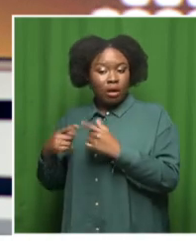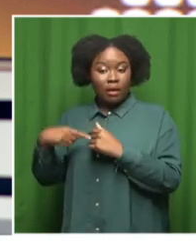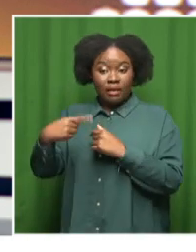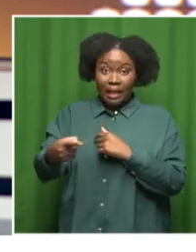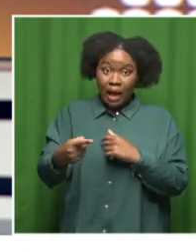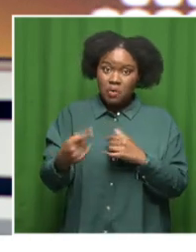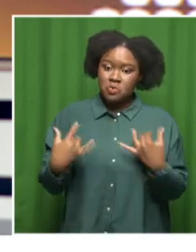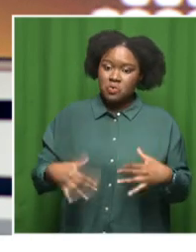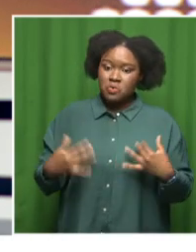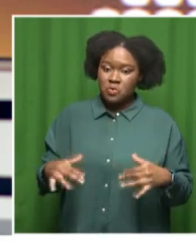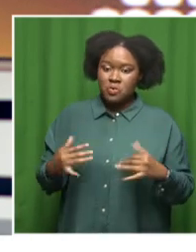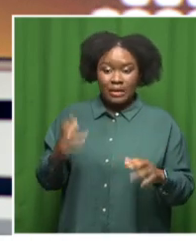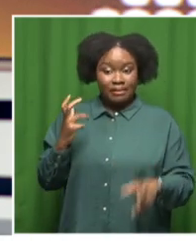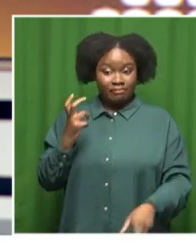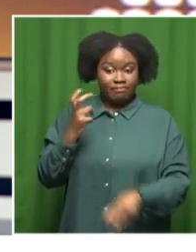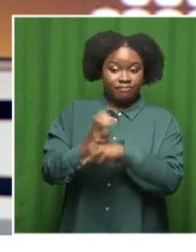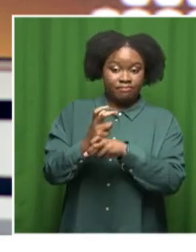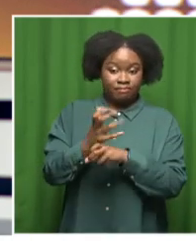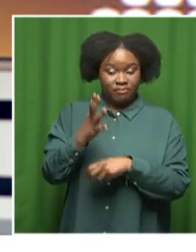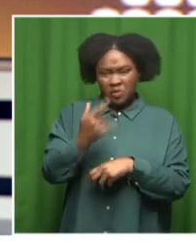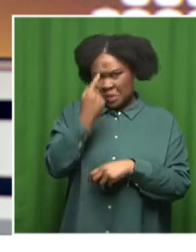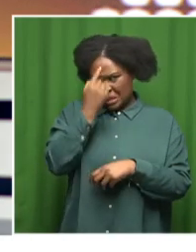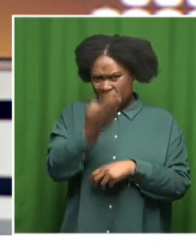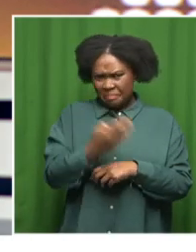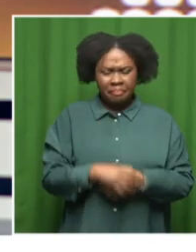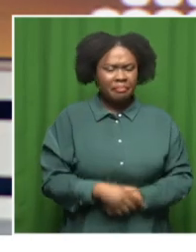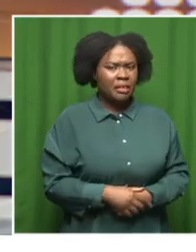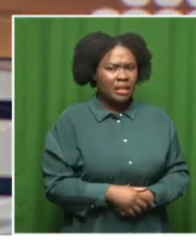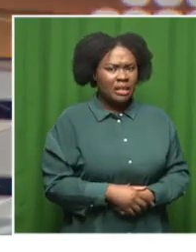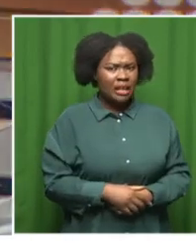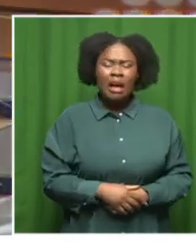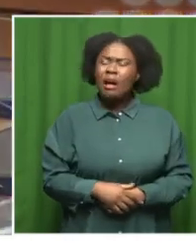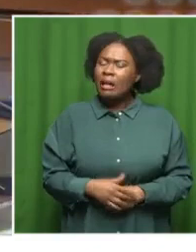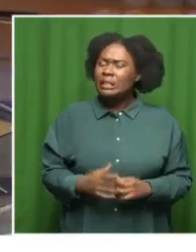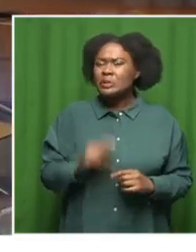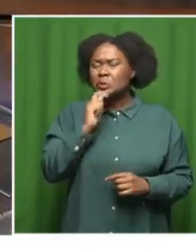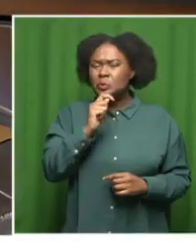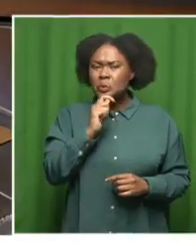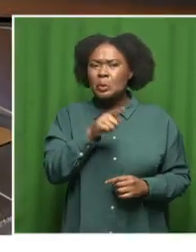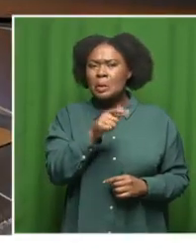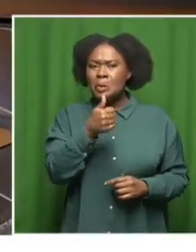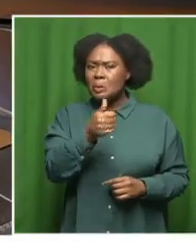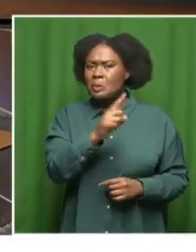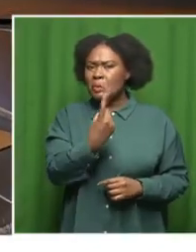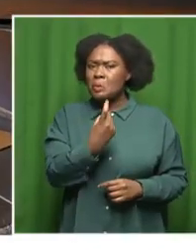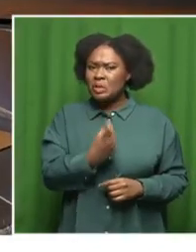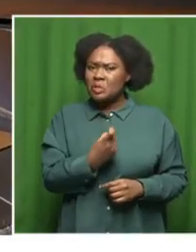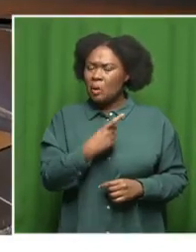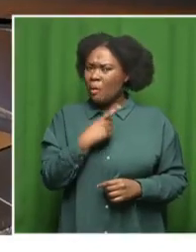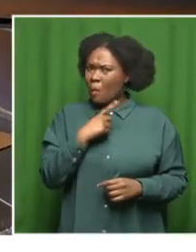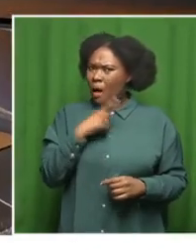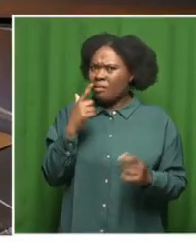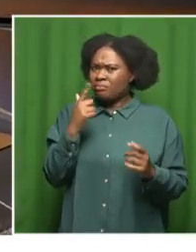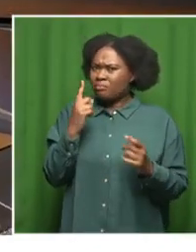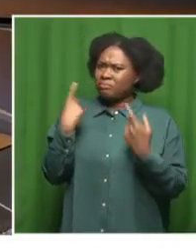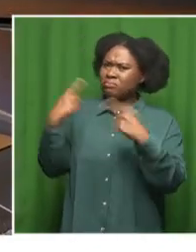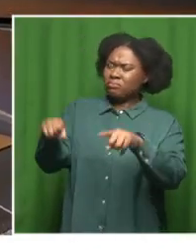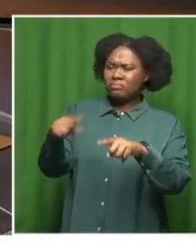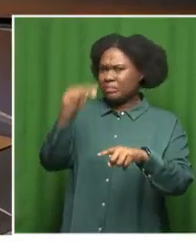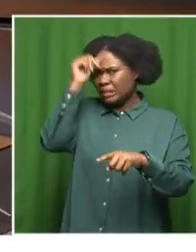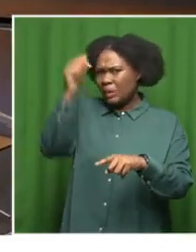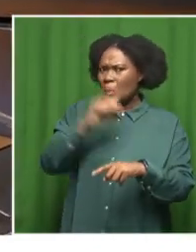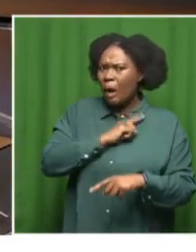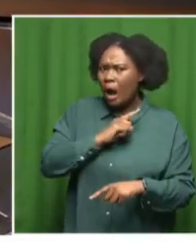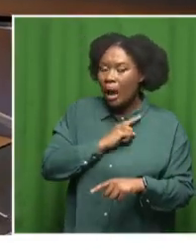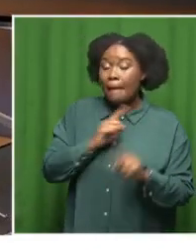Sure, I think, there's merit to the question why you'd go to India, but also I think on the other side you look at scheduling.